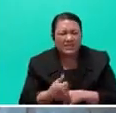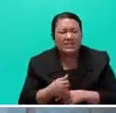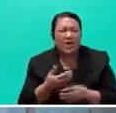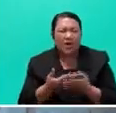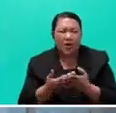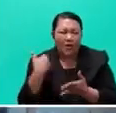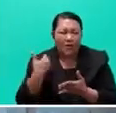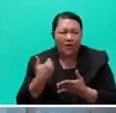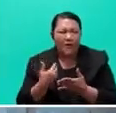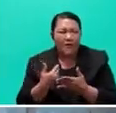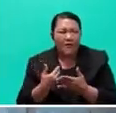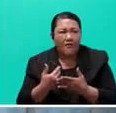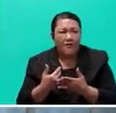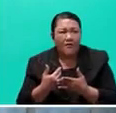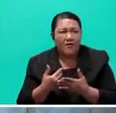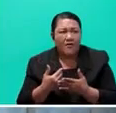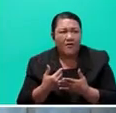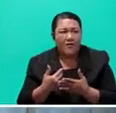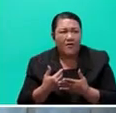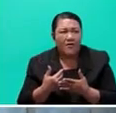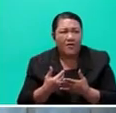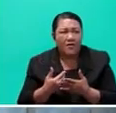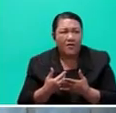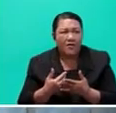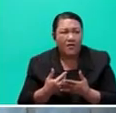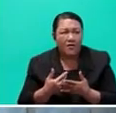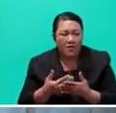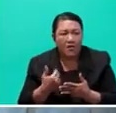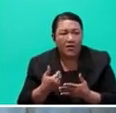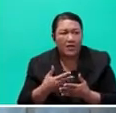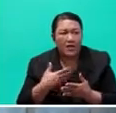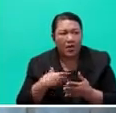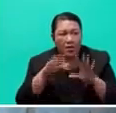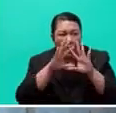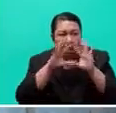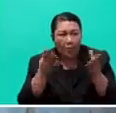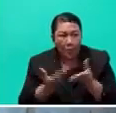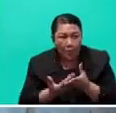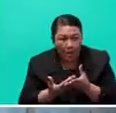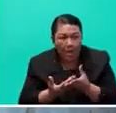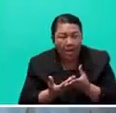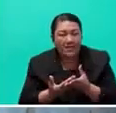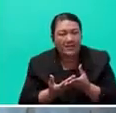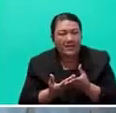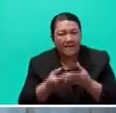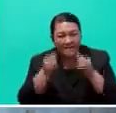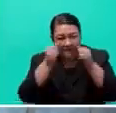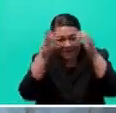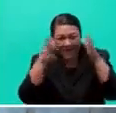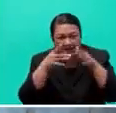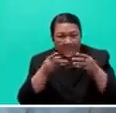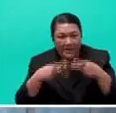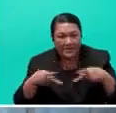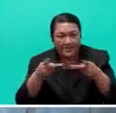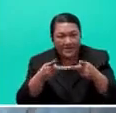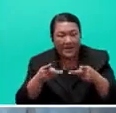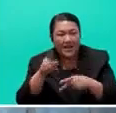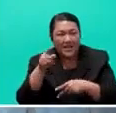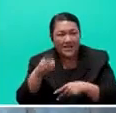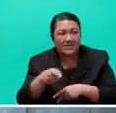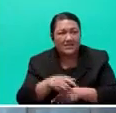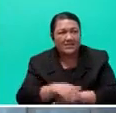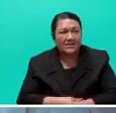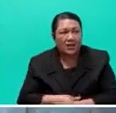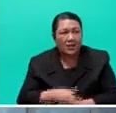remove Levuka as a World Heritage Site. That's the extent, Honorable Speaker. We went for the consultation of Balaji.